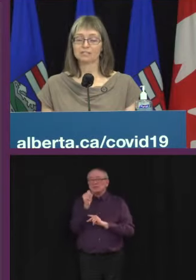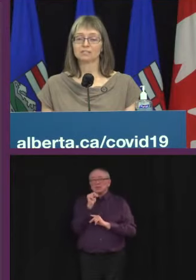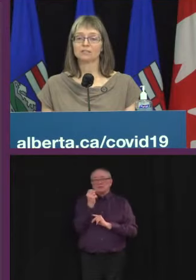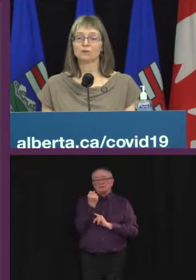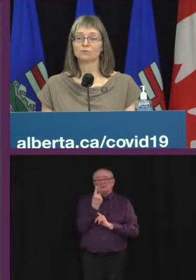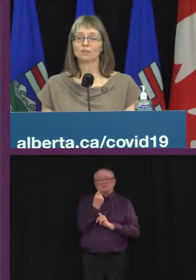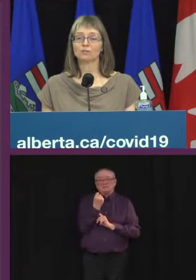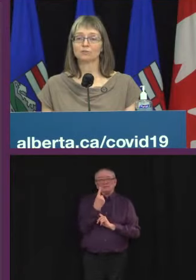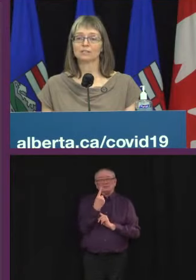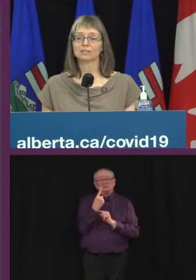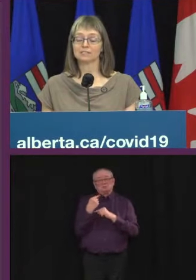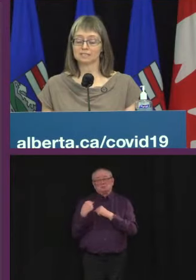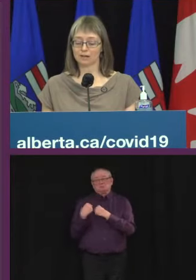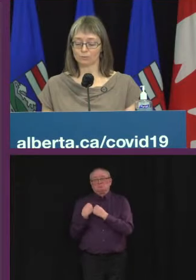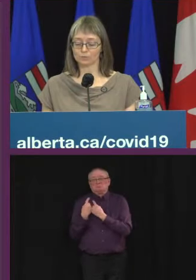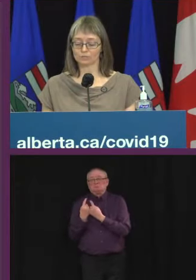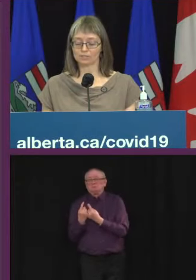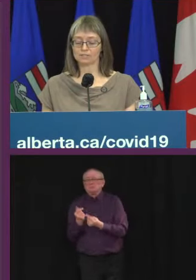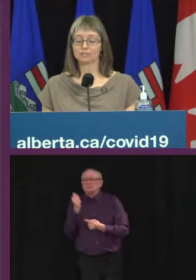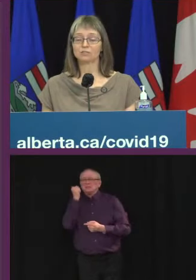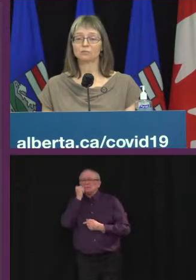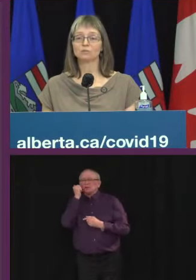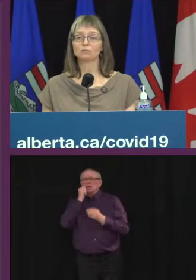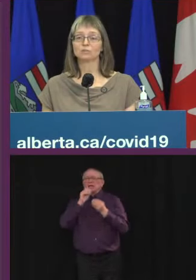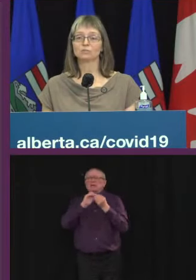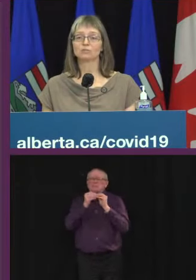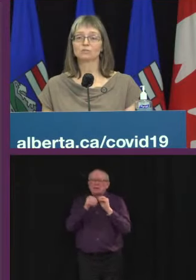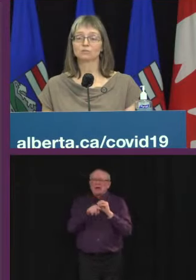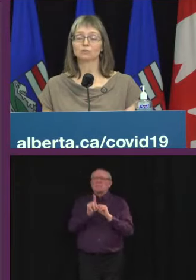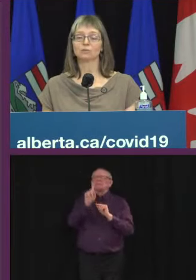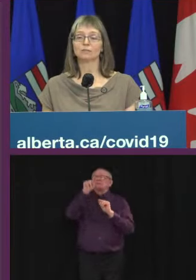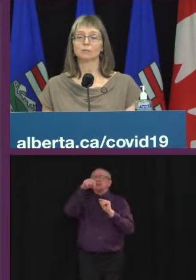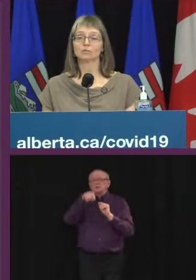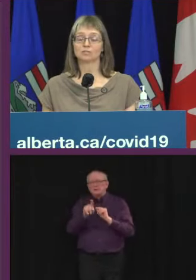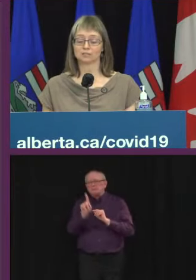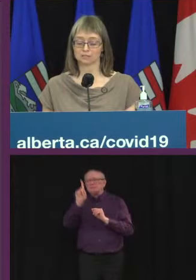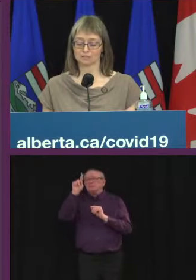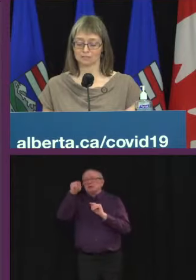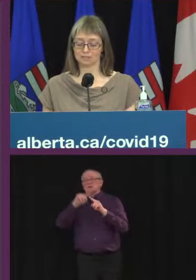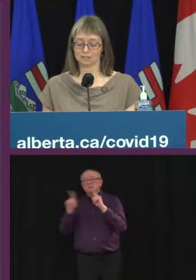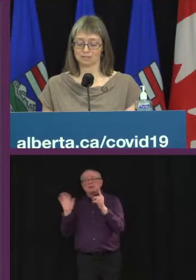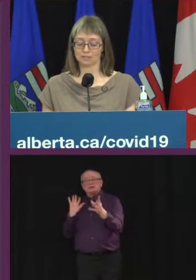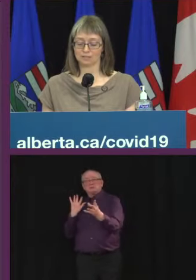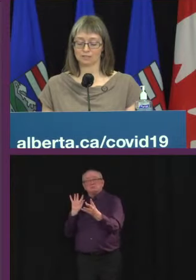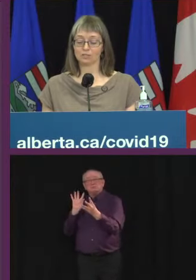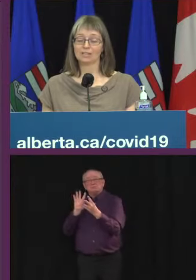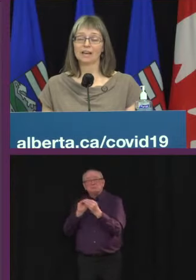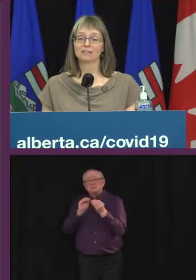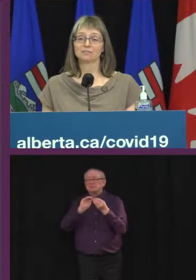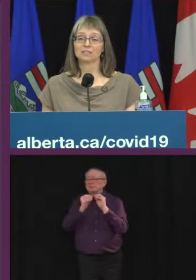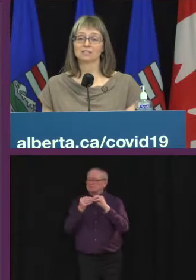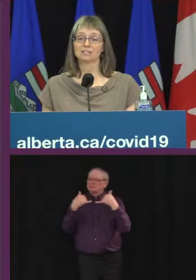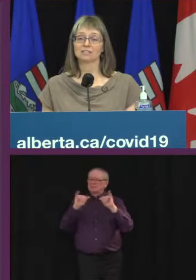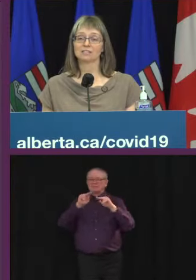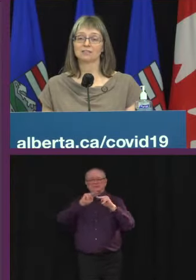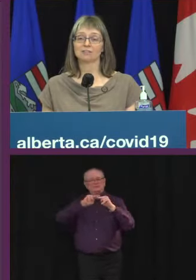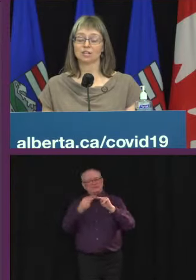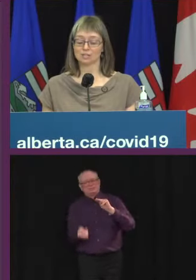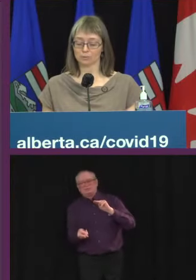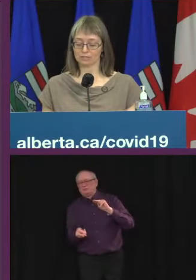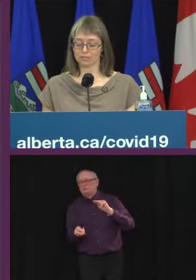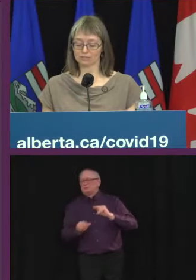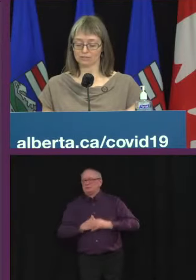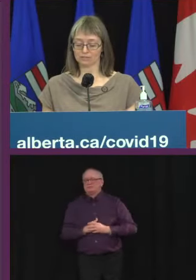in new cases, the overall trend is downward since students returned to school in person. Looking at active cases,